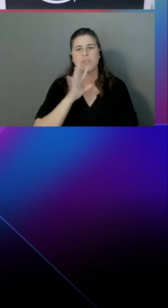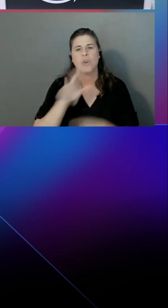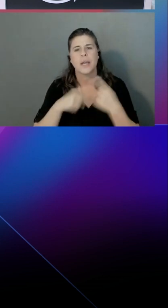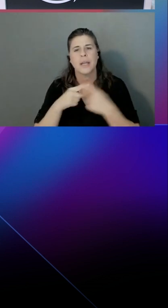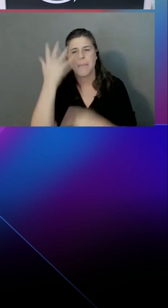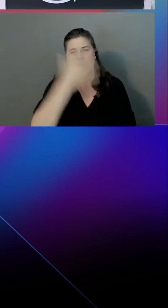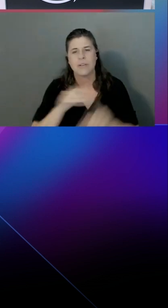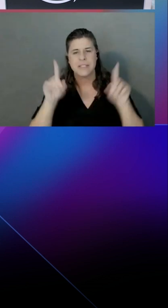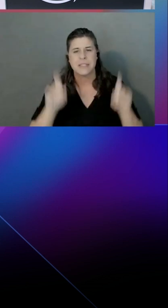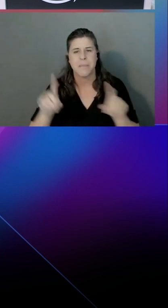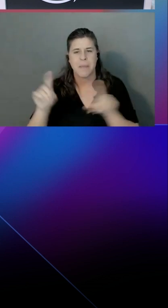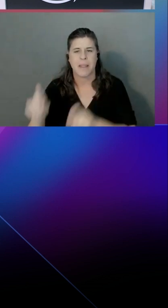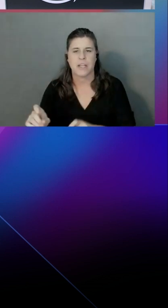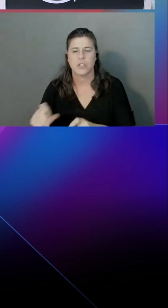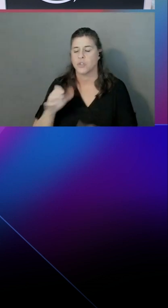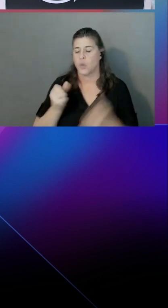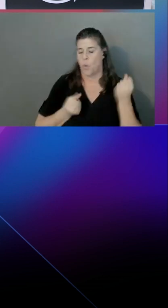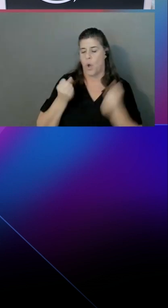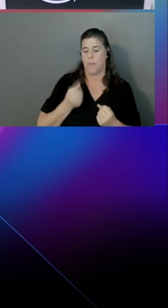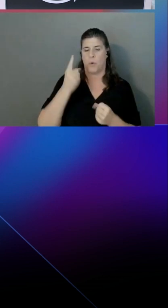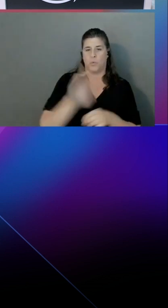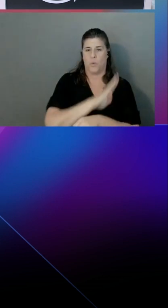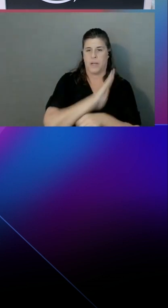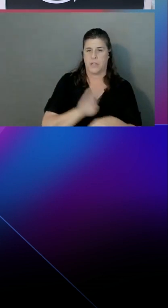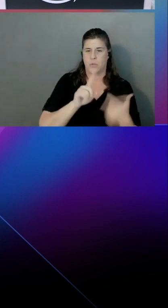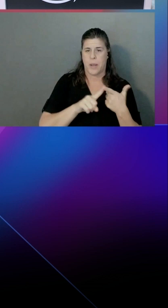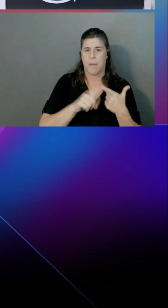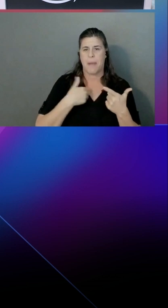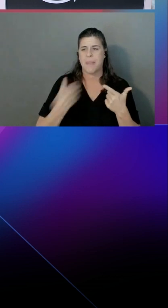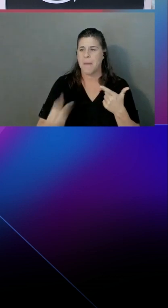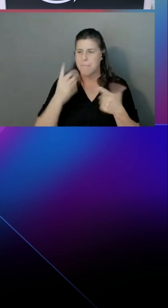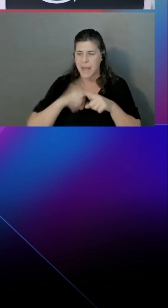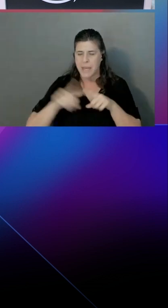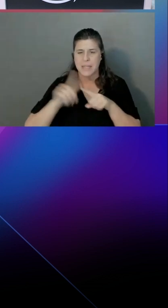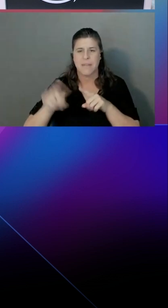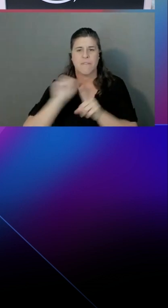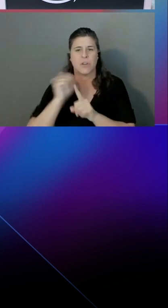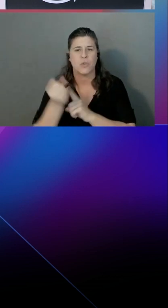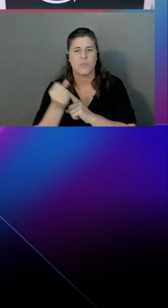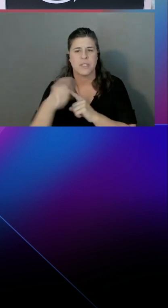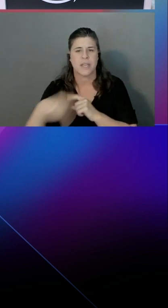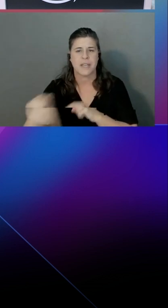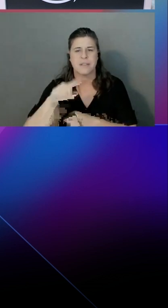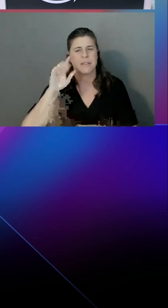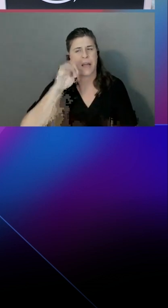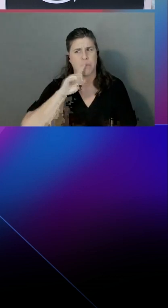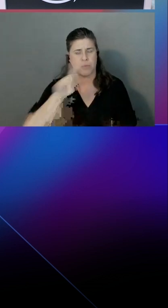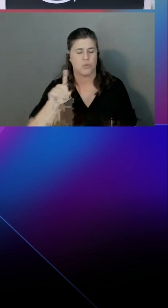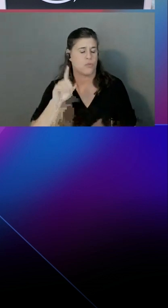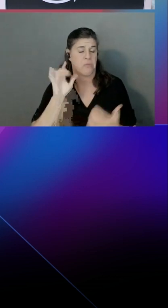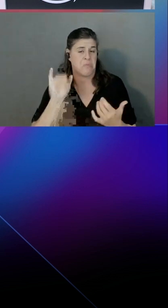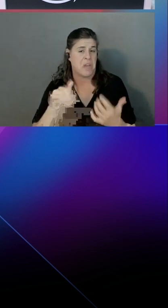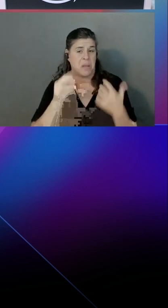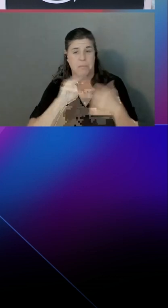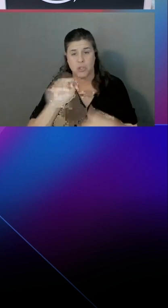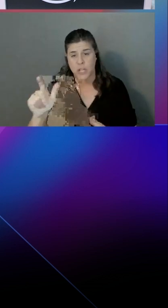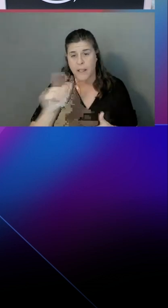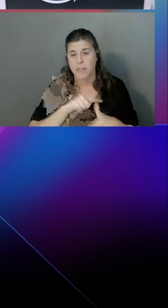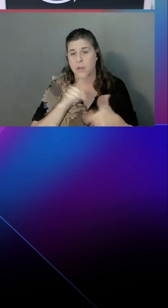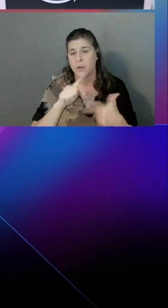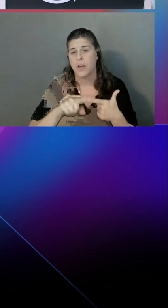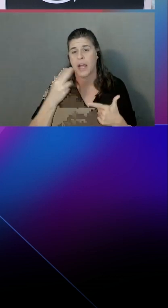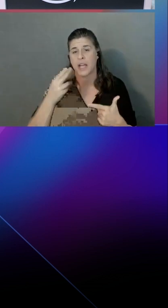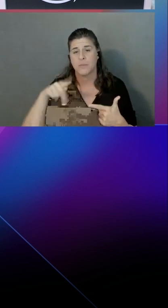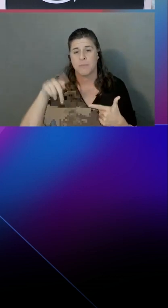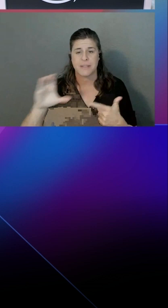so automotive is one industry, but there are many different use cases, I imagine, right? There's machine learning, there's HPC. What